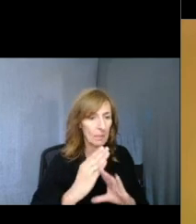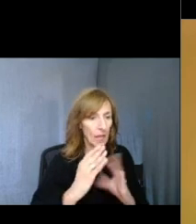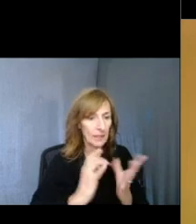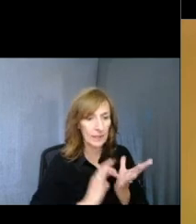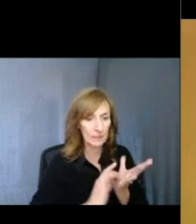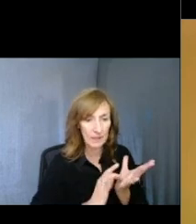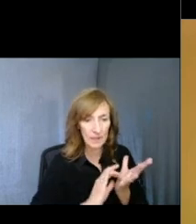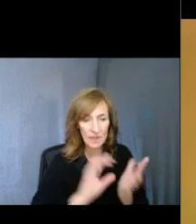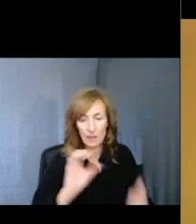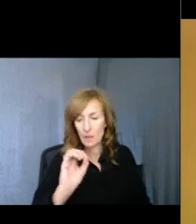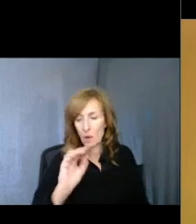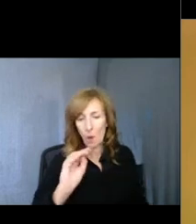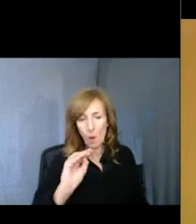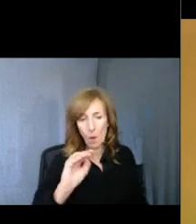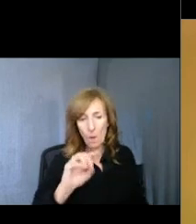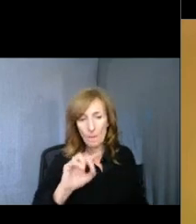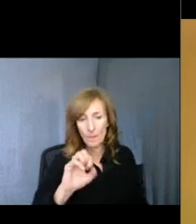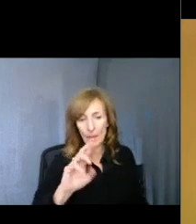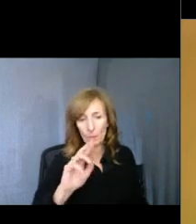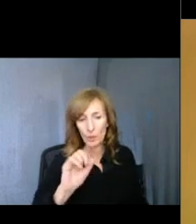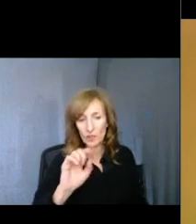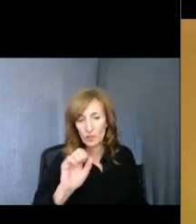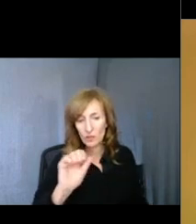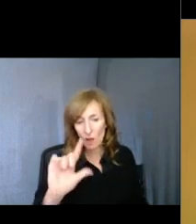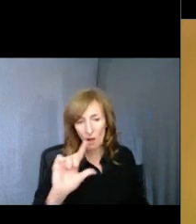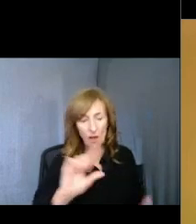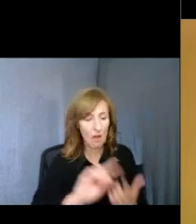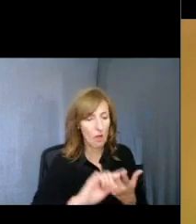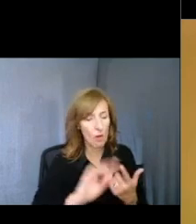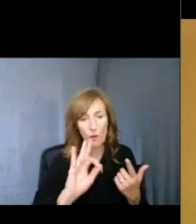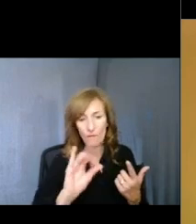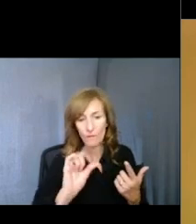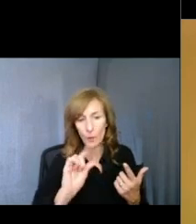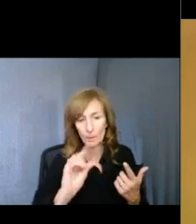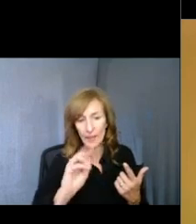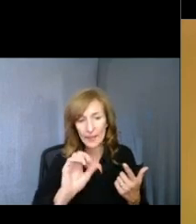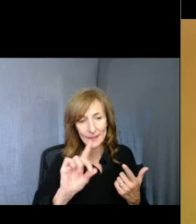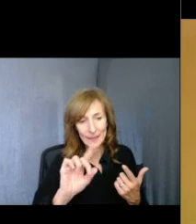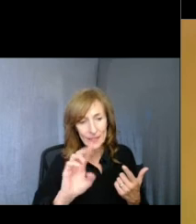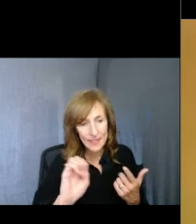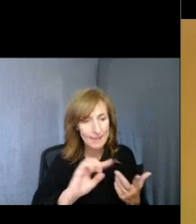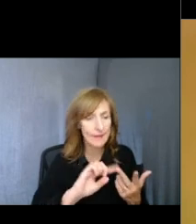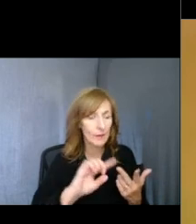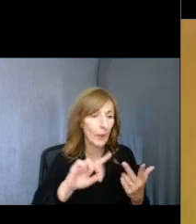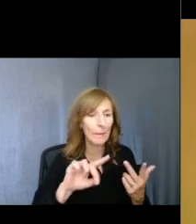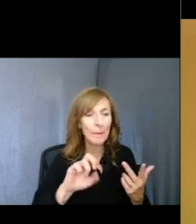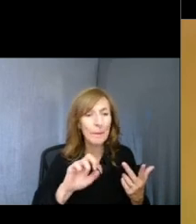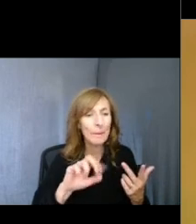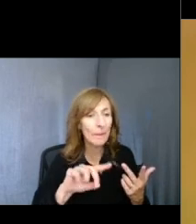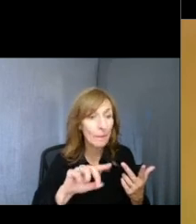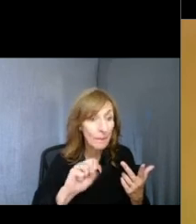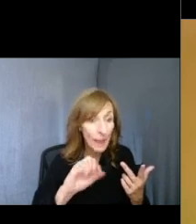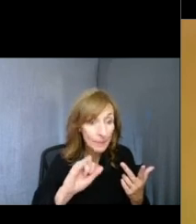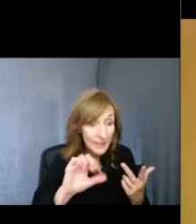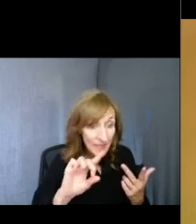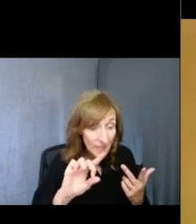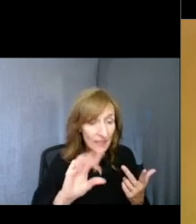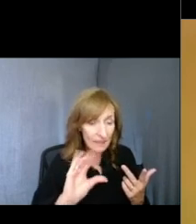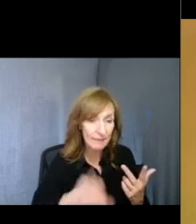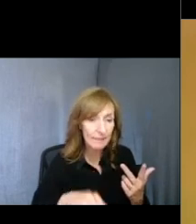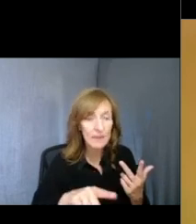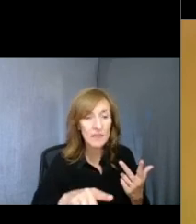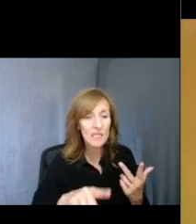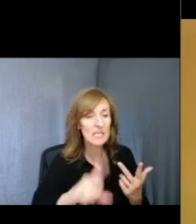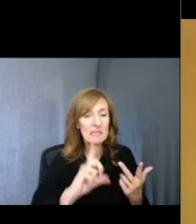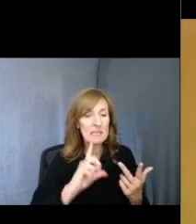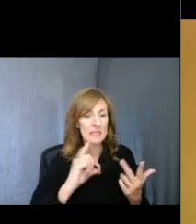is also Prilosec, or cimetidine, or ranitidine, or Pepcid. And that's changed a